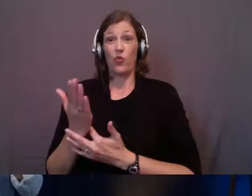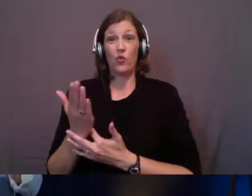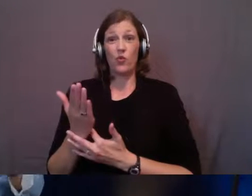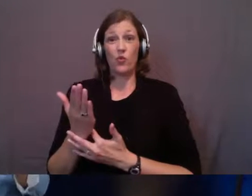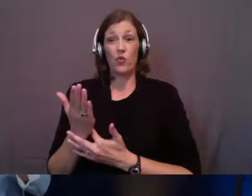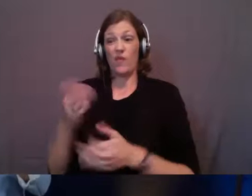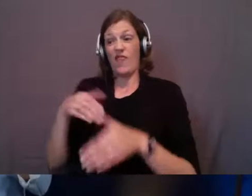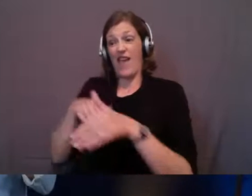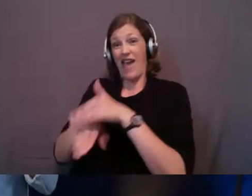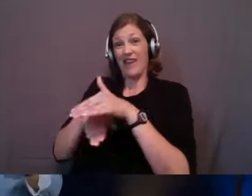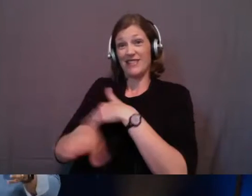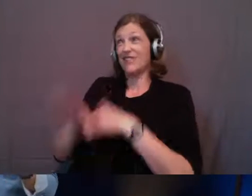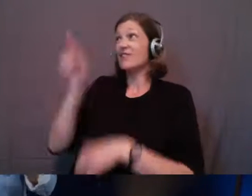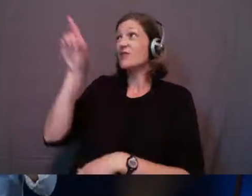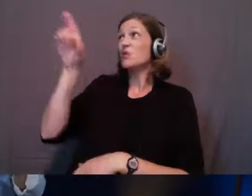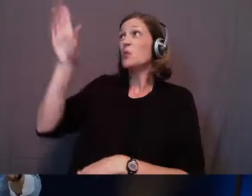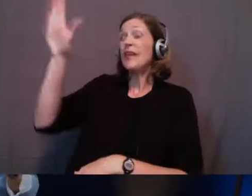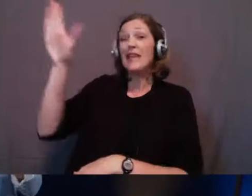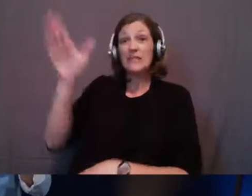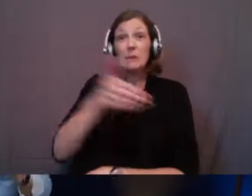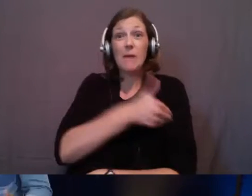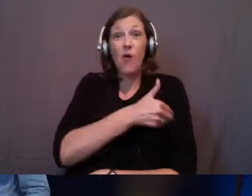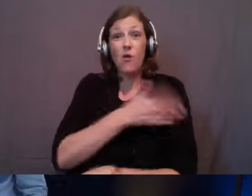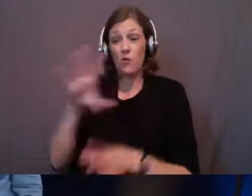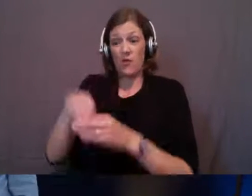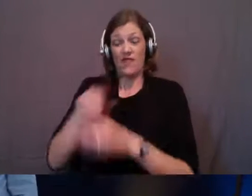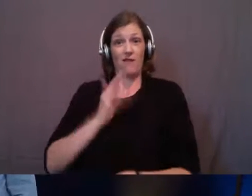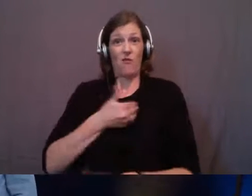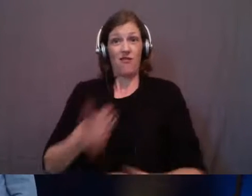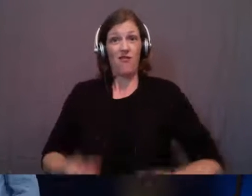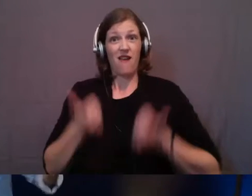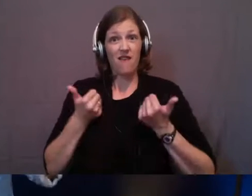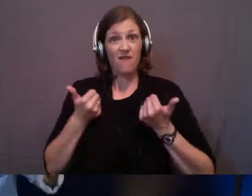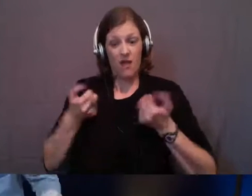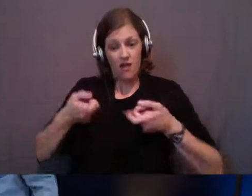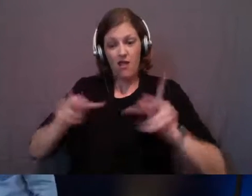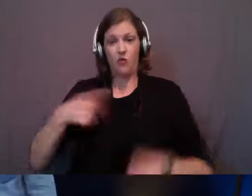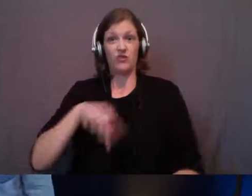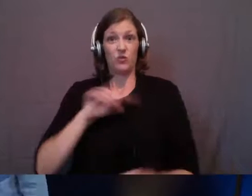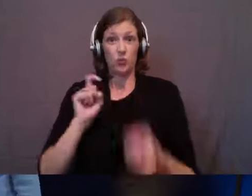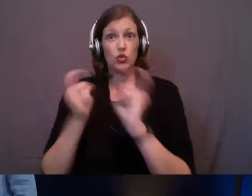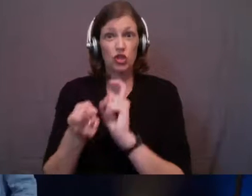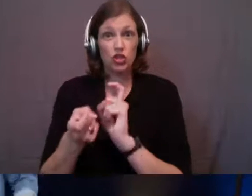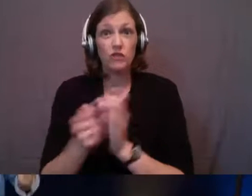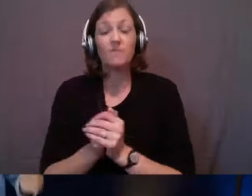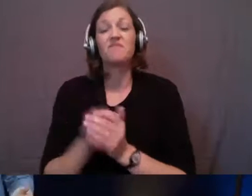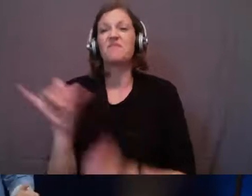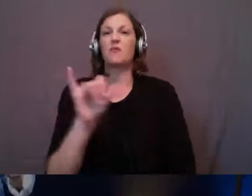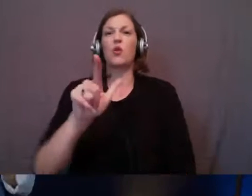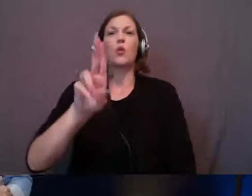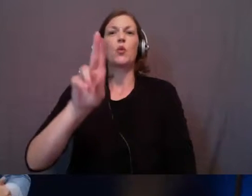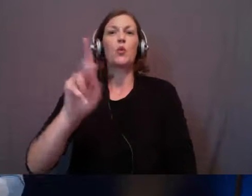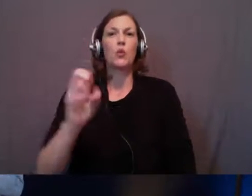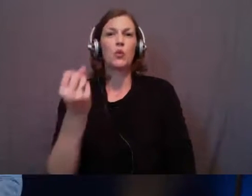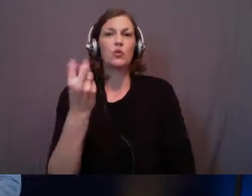access that we have to God's power in our life for change. This is quite similar. Luke 12:48. To